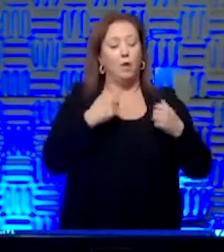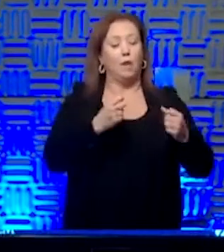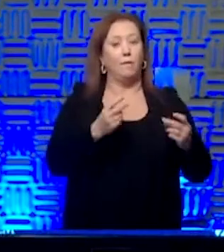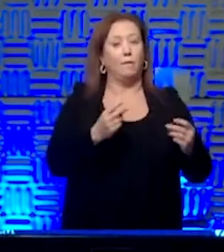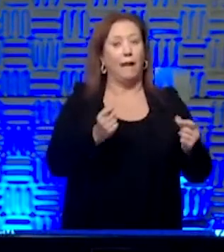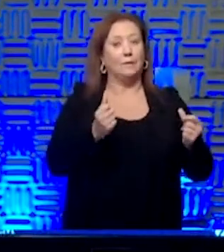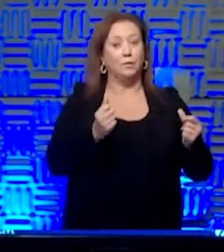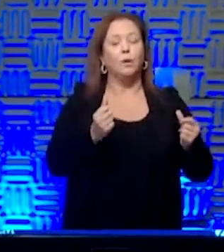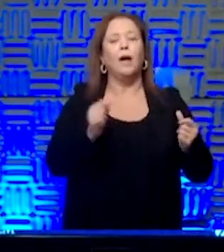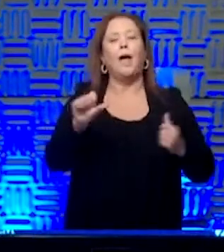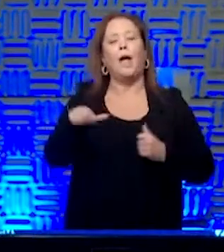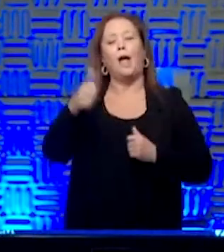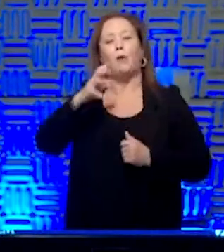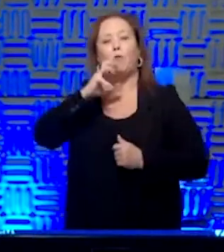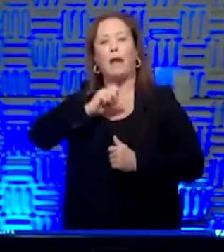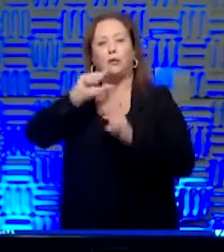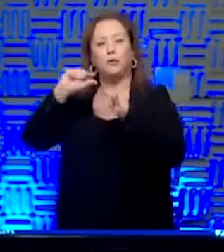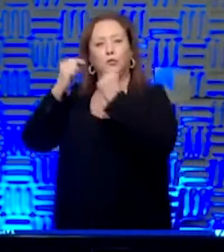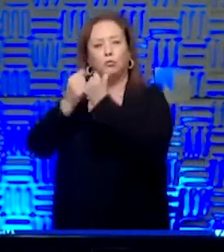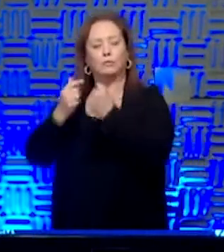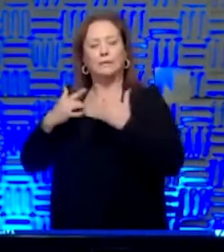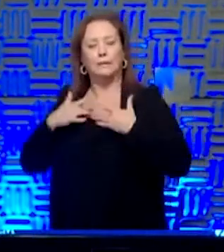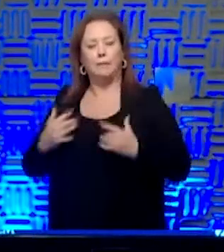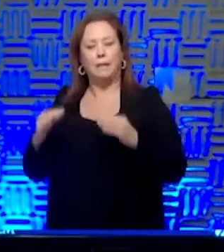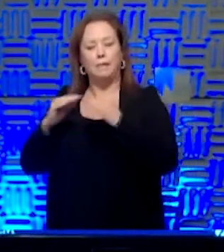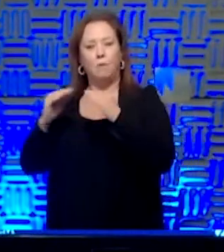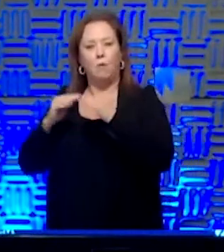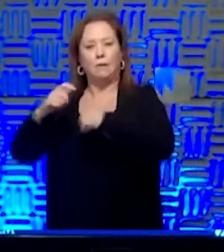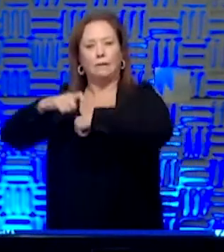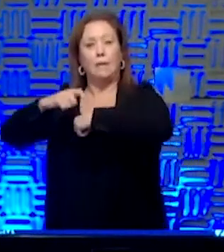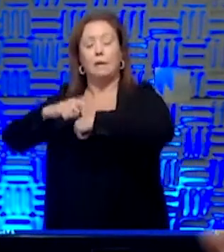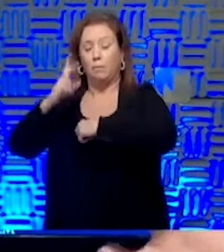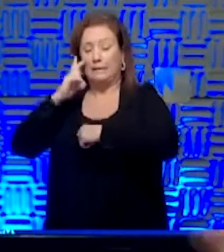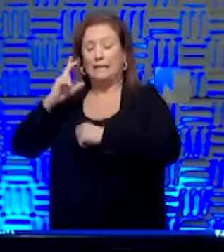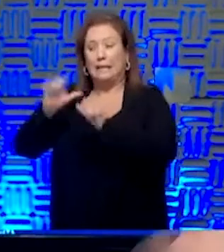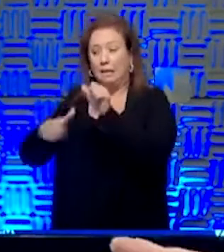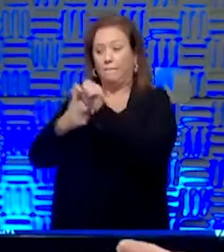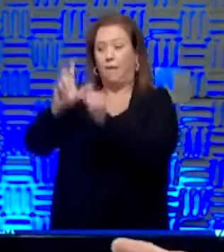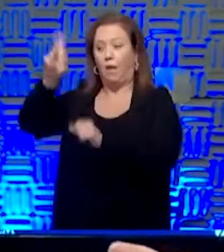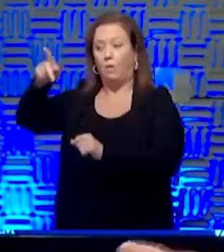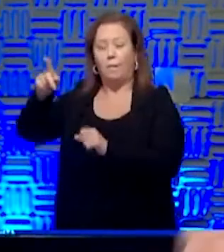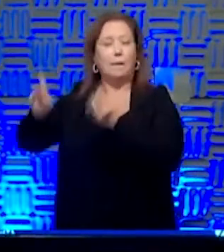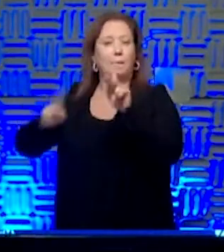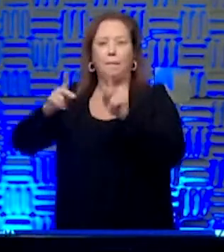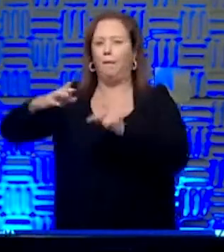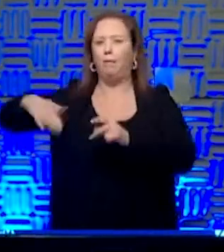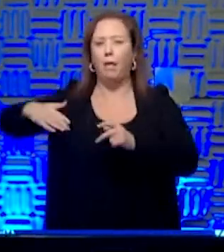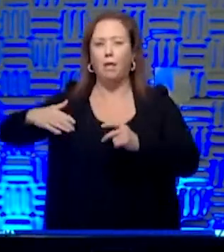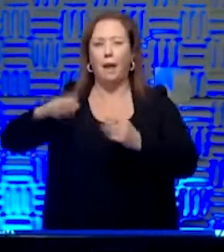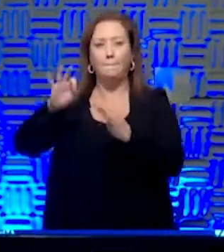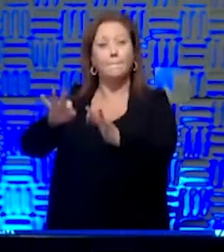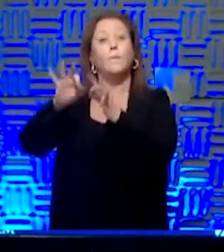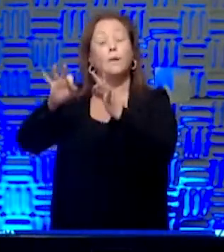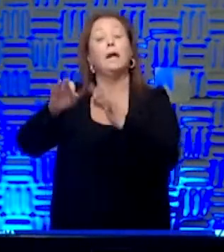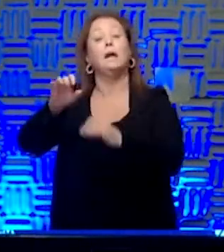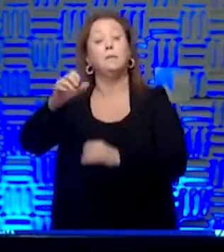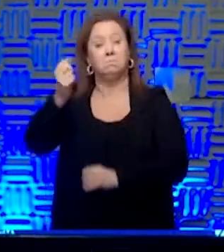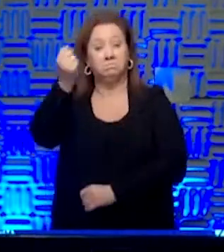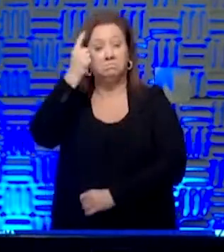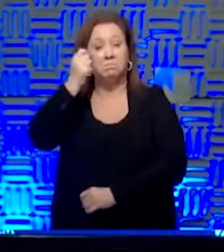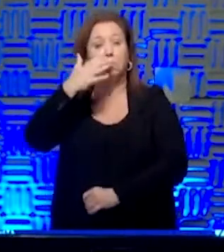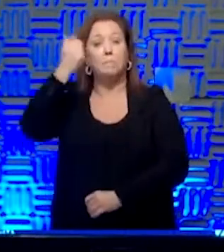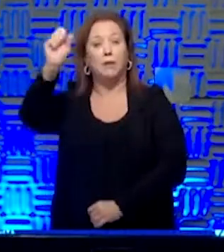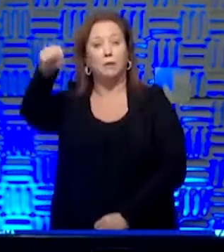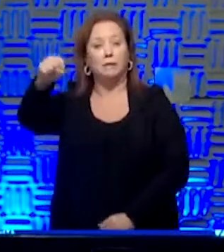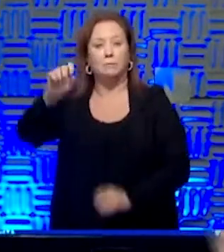faster. Others take a little longer. We're seeing some of our initial patients in follow-up who still are not feeling perfect yet, clearly better, and